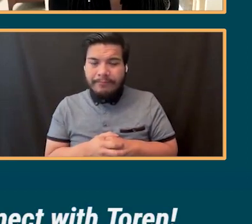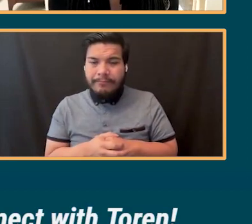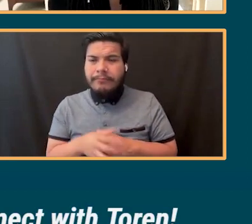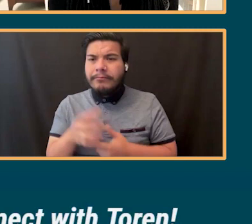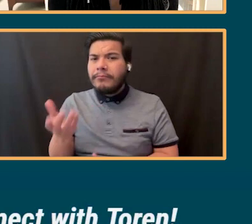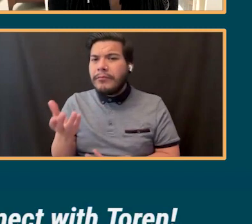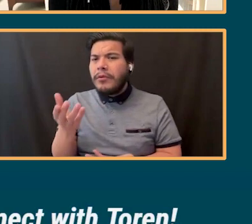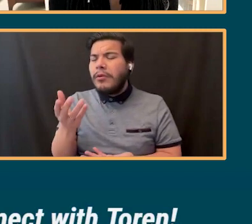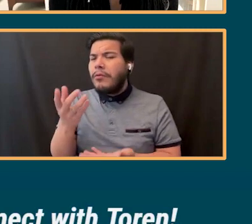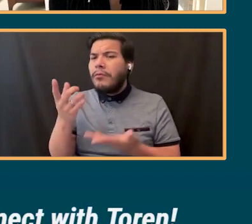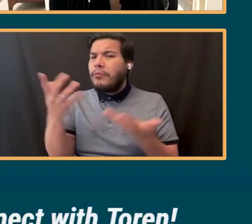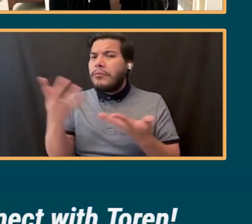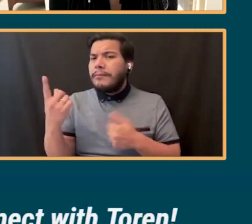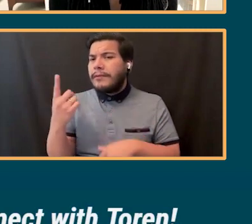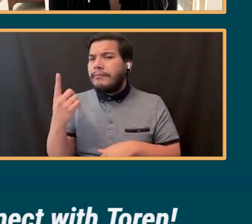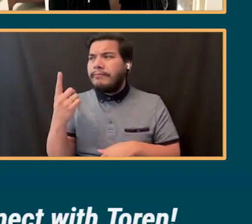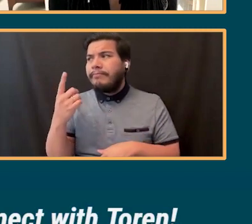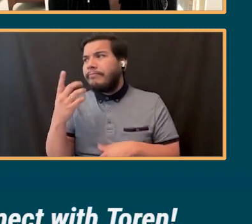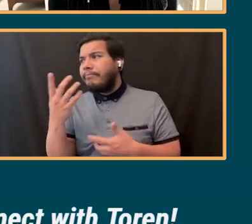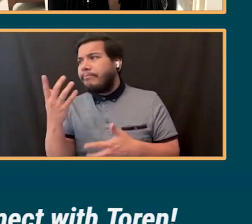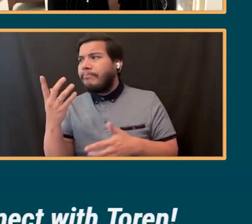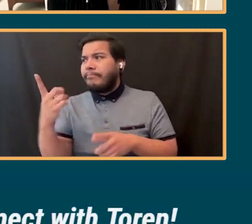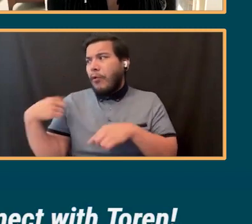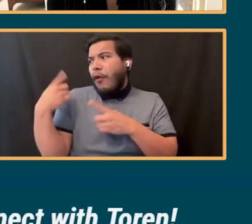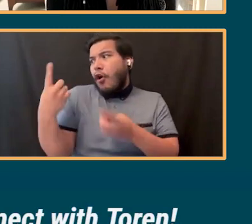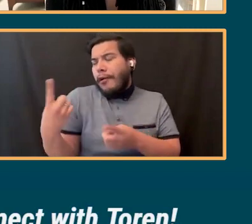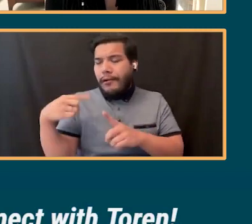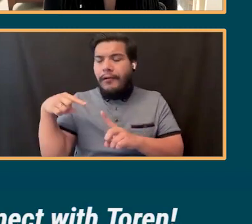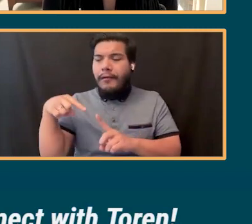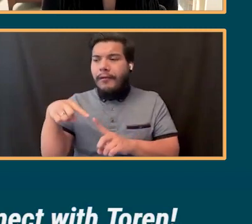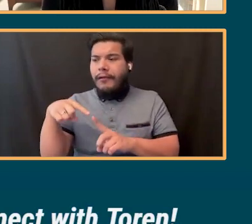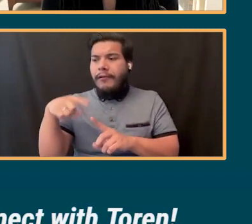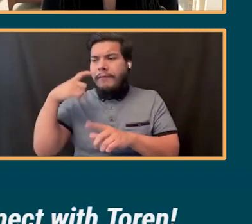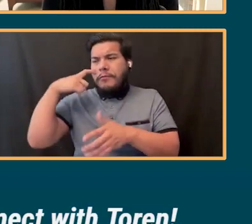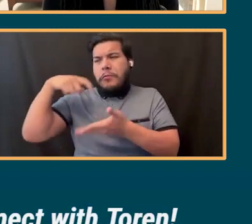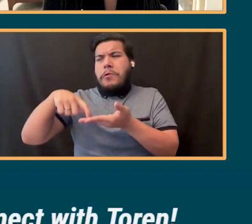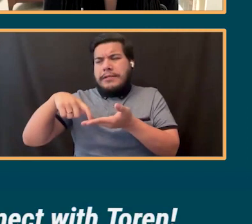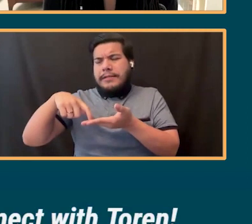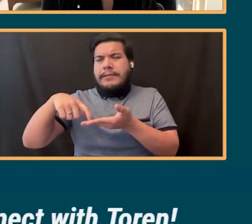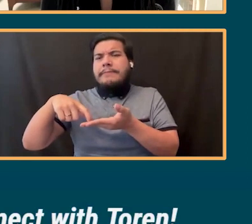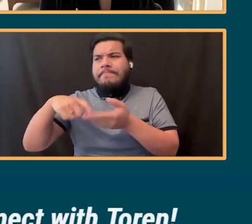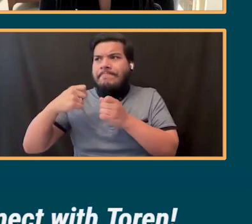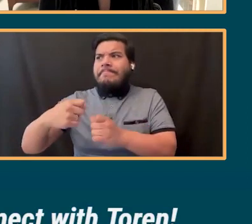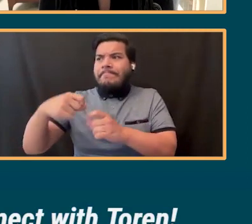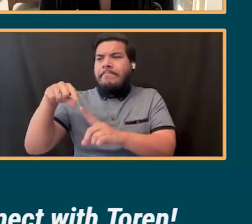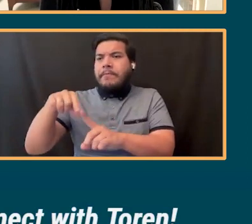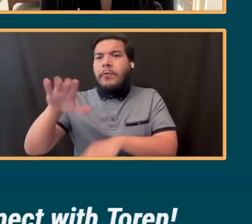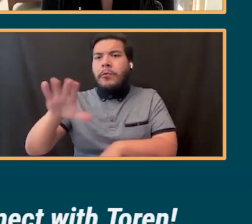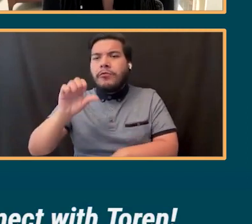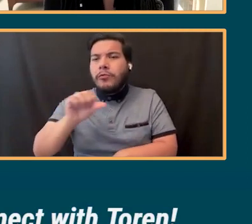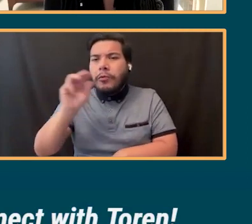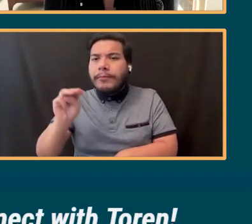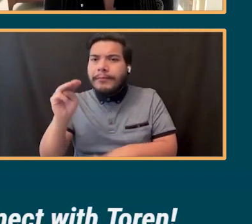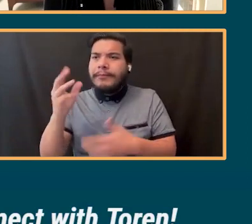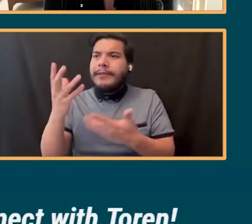what has been one of the things that you have noticed the most in your social media